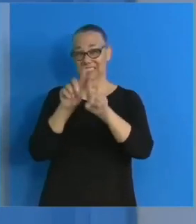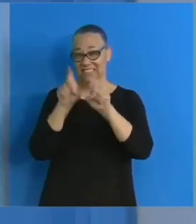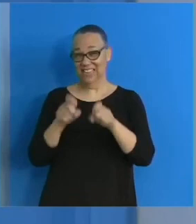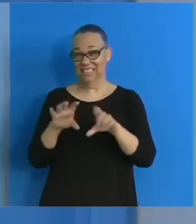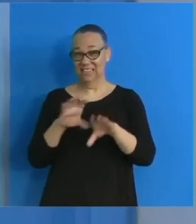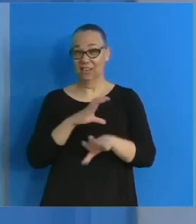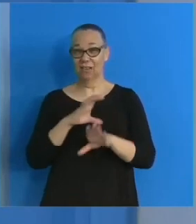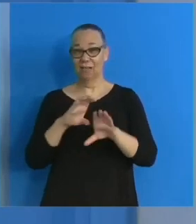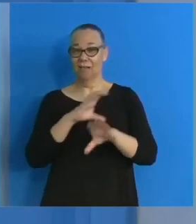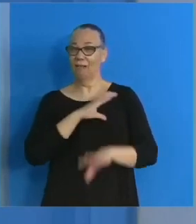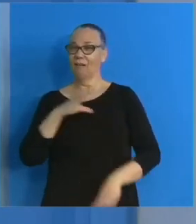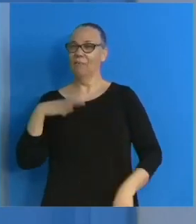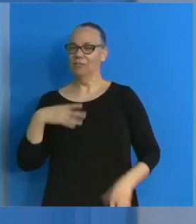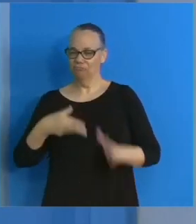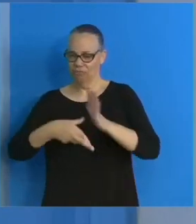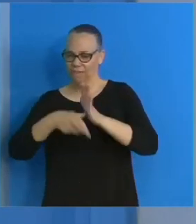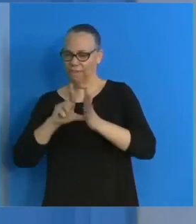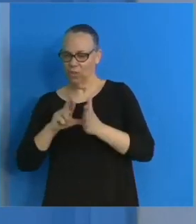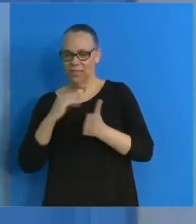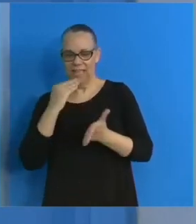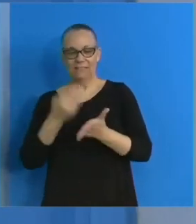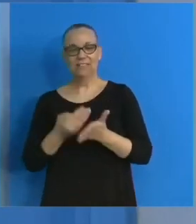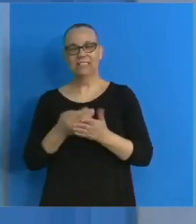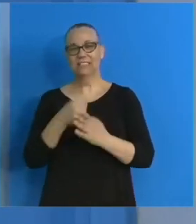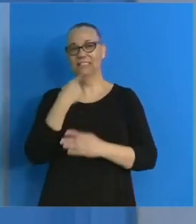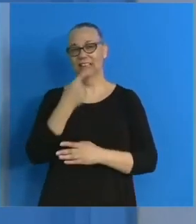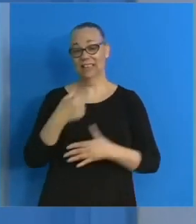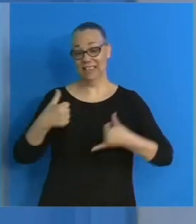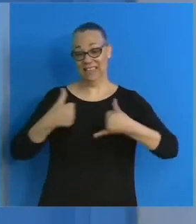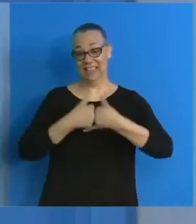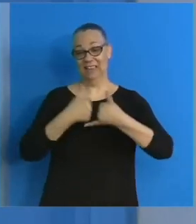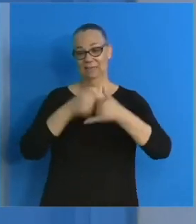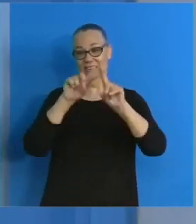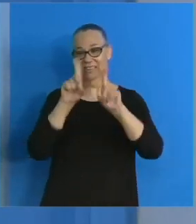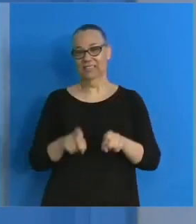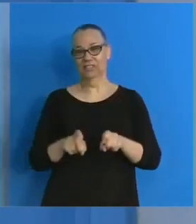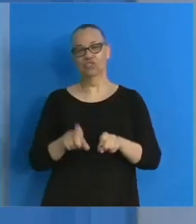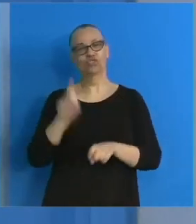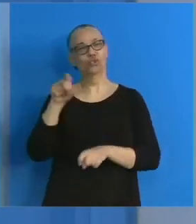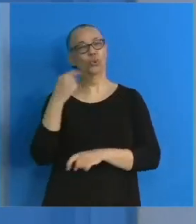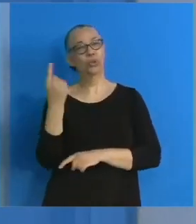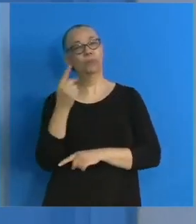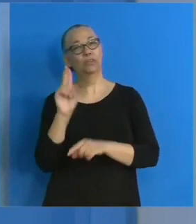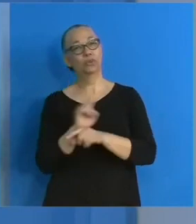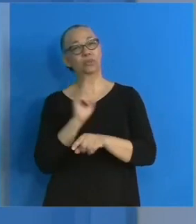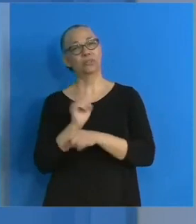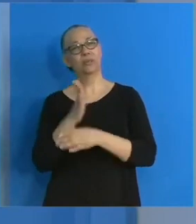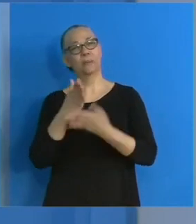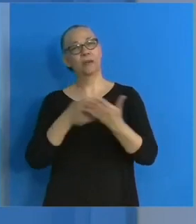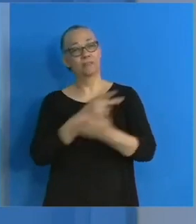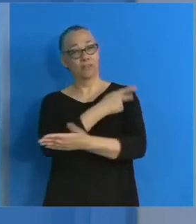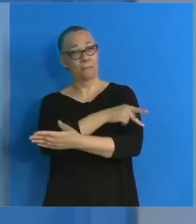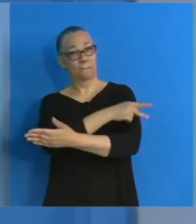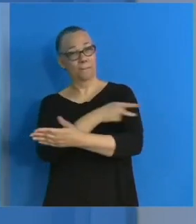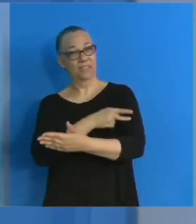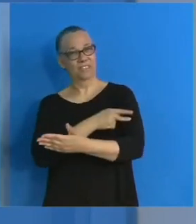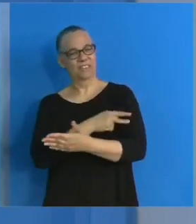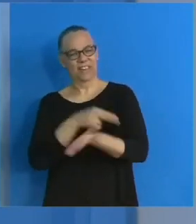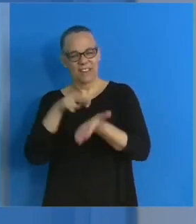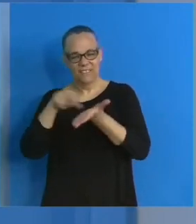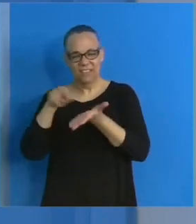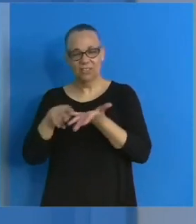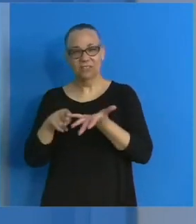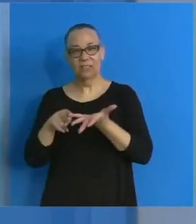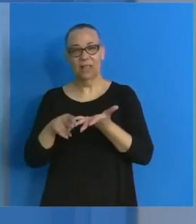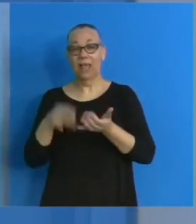states that antibody testing should only be used as part of patient or outbreak investigations. Finally,